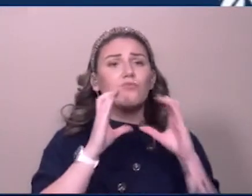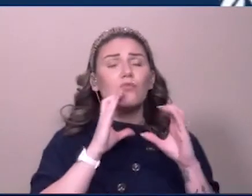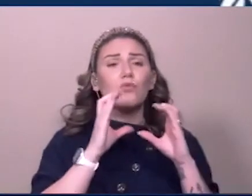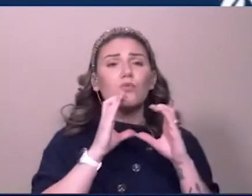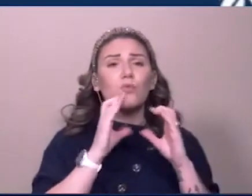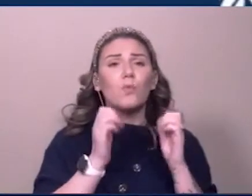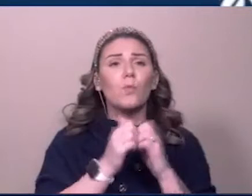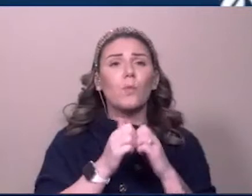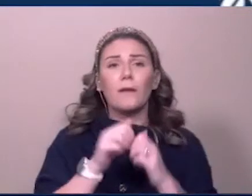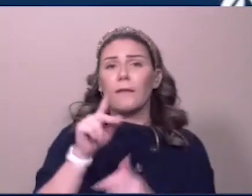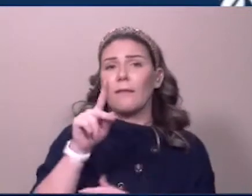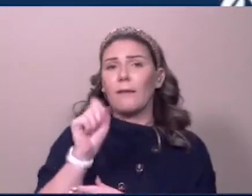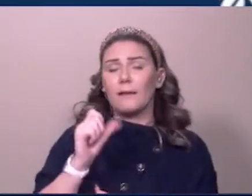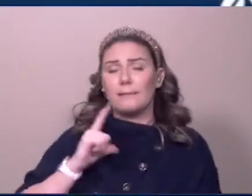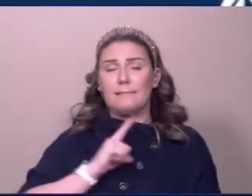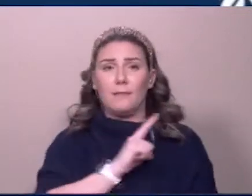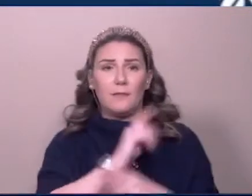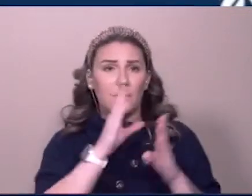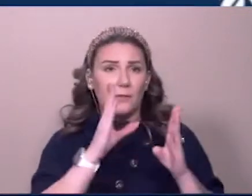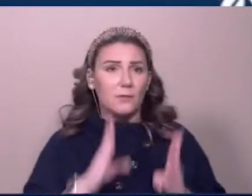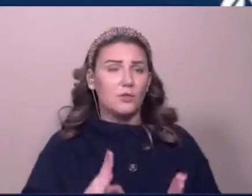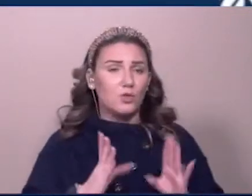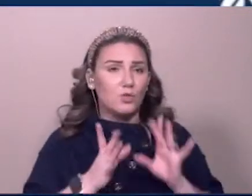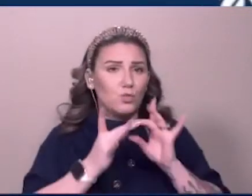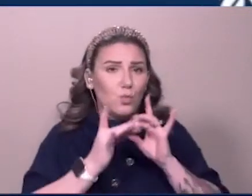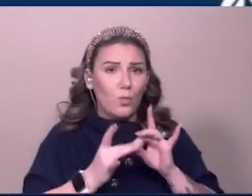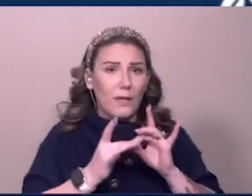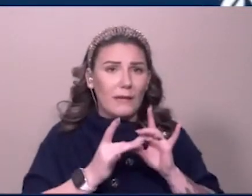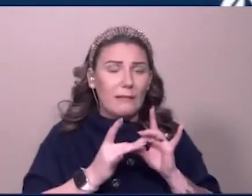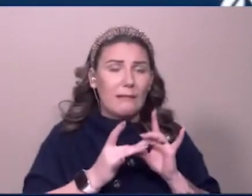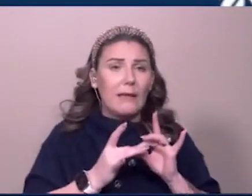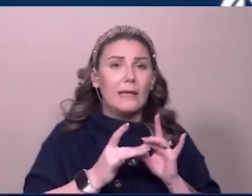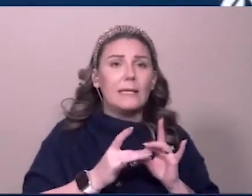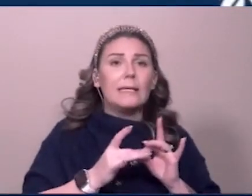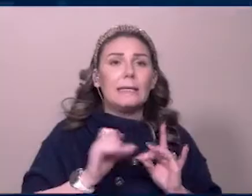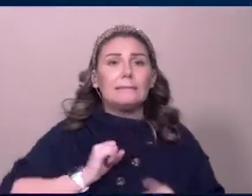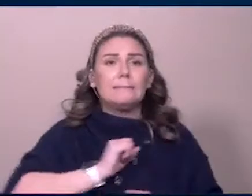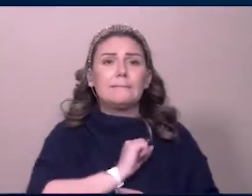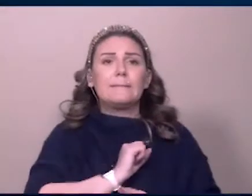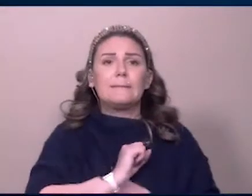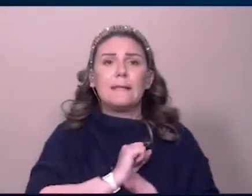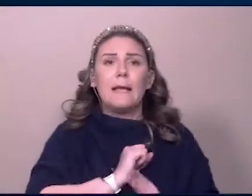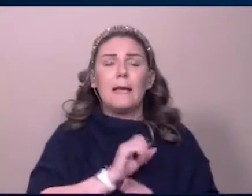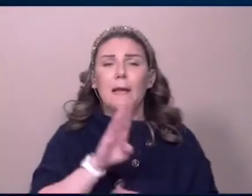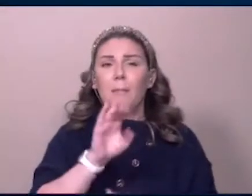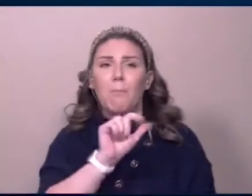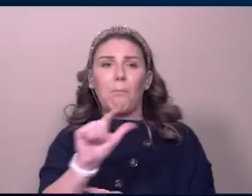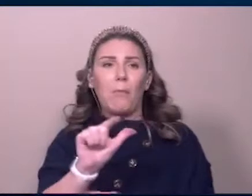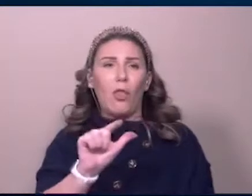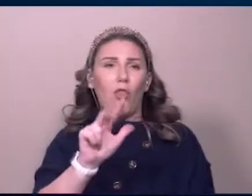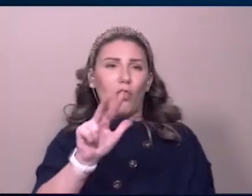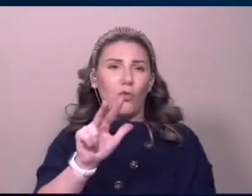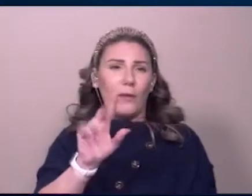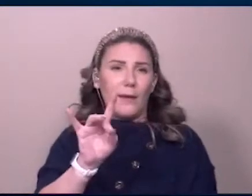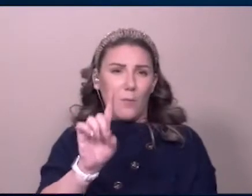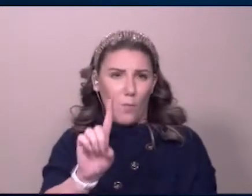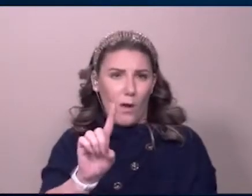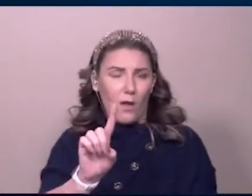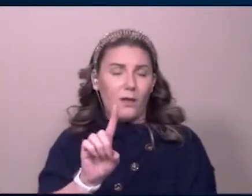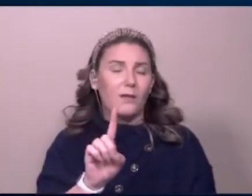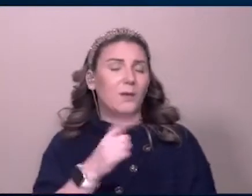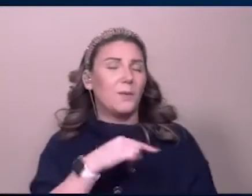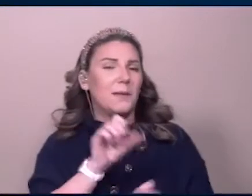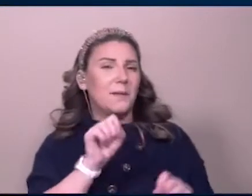Kansas legislators regarding Senate Bill 381. All right. Well, Dr. Antonios and I could tackle that one